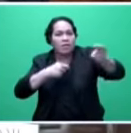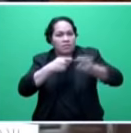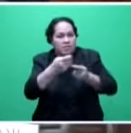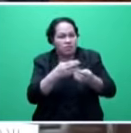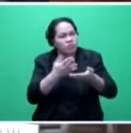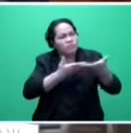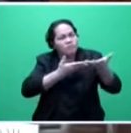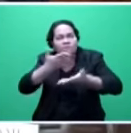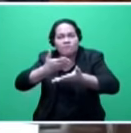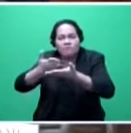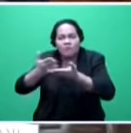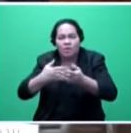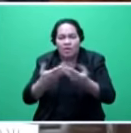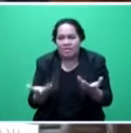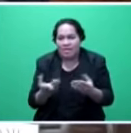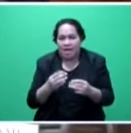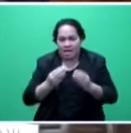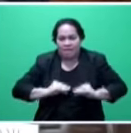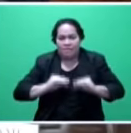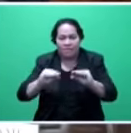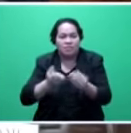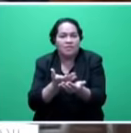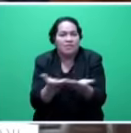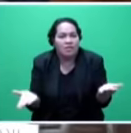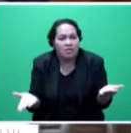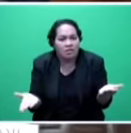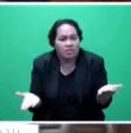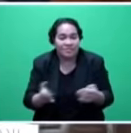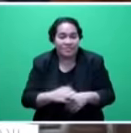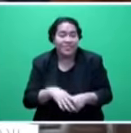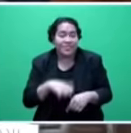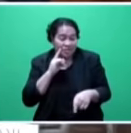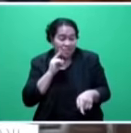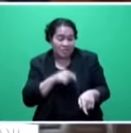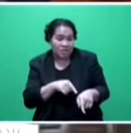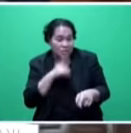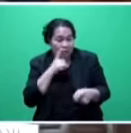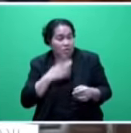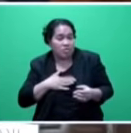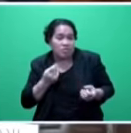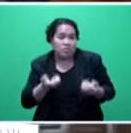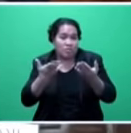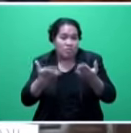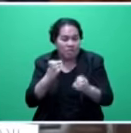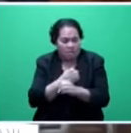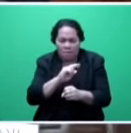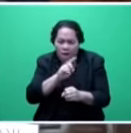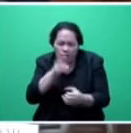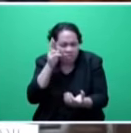investment. The expenditures in the budget, even those directed at SMEs to provide employment, are not